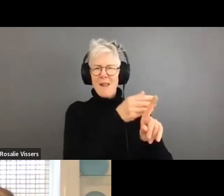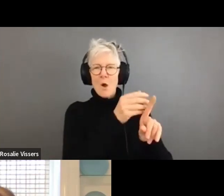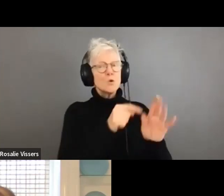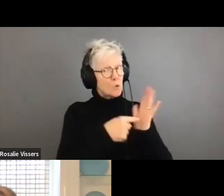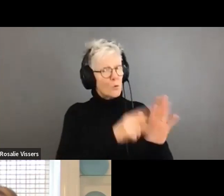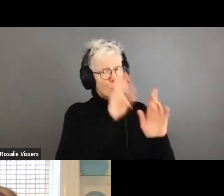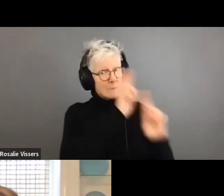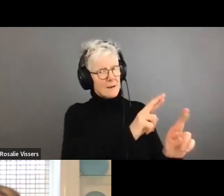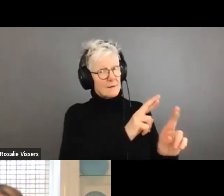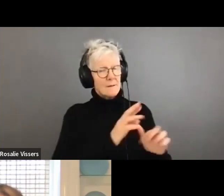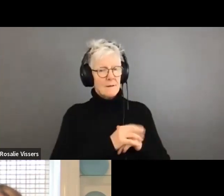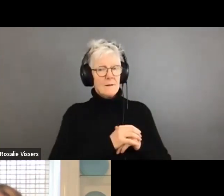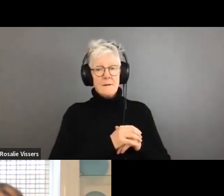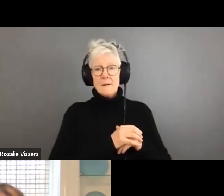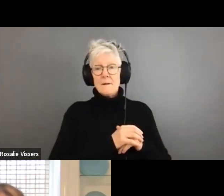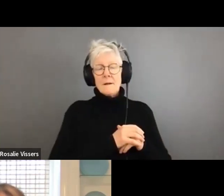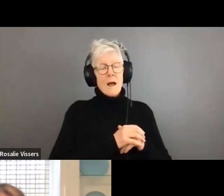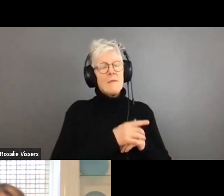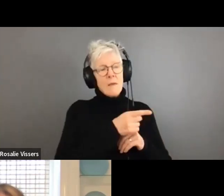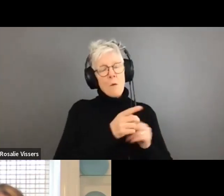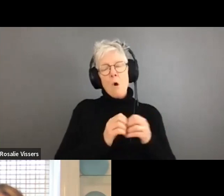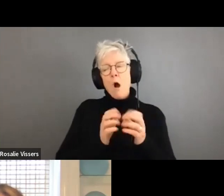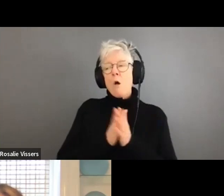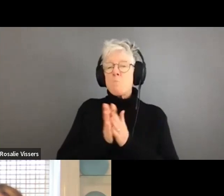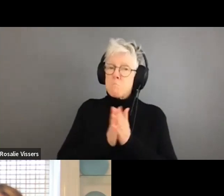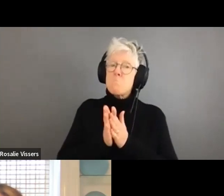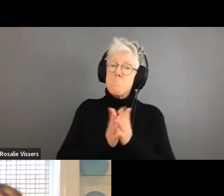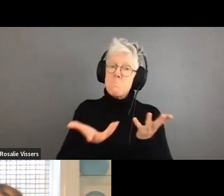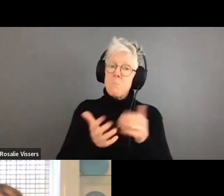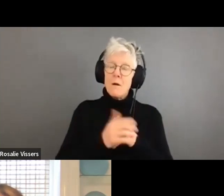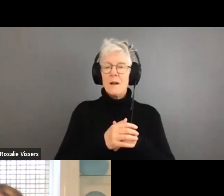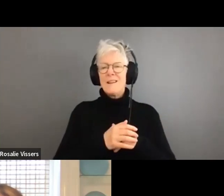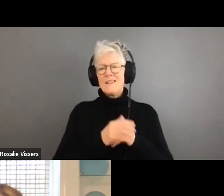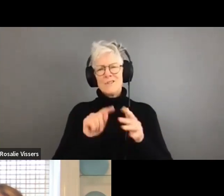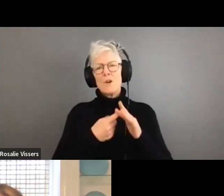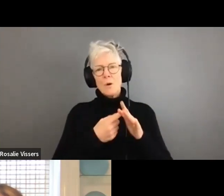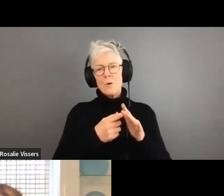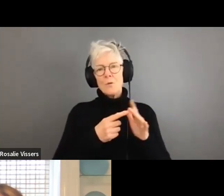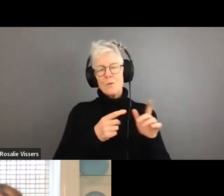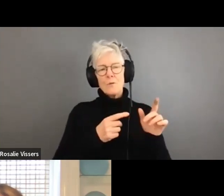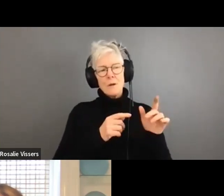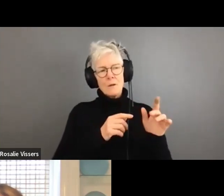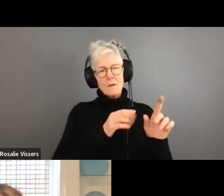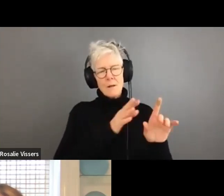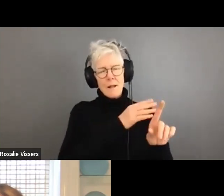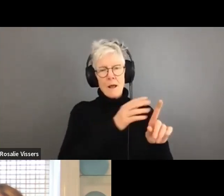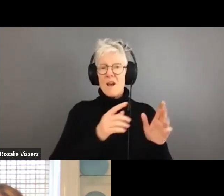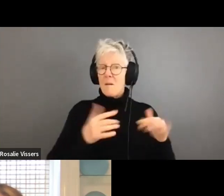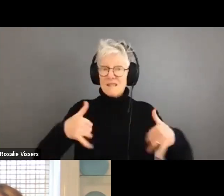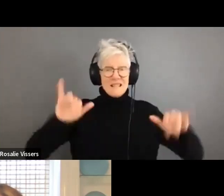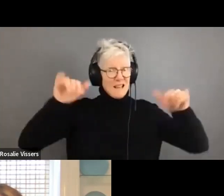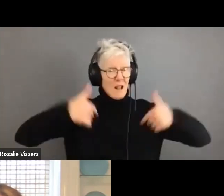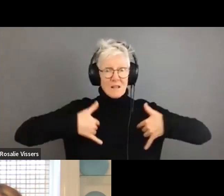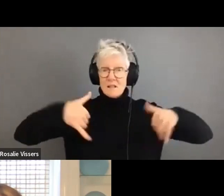them. And doing that, and that's the way I would start. Like, what I still have to do cold calling, getting some